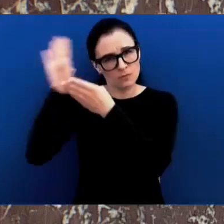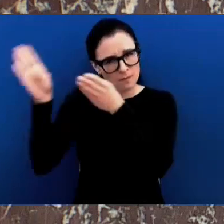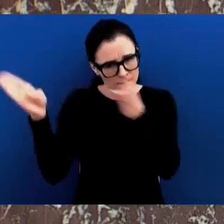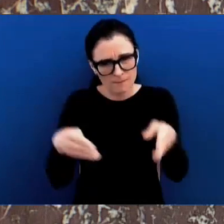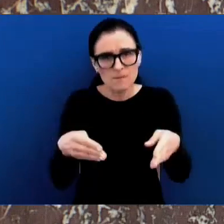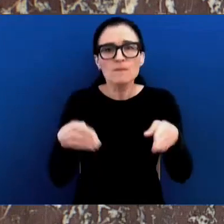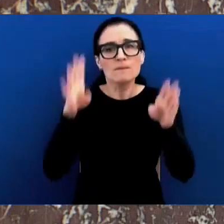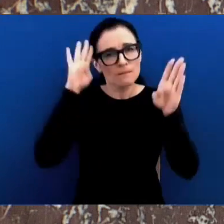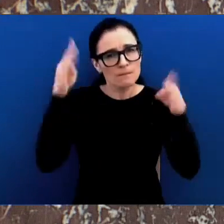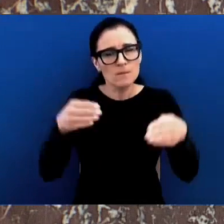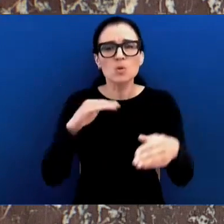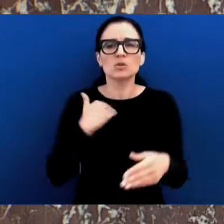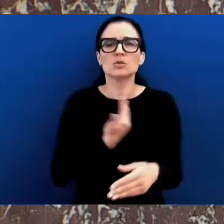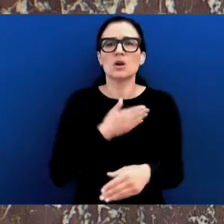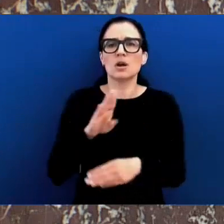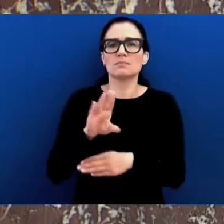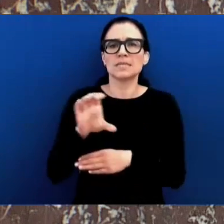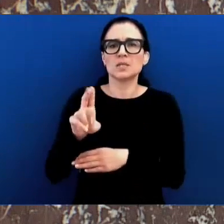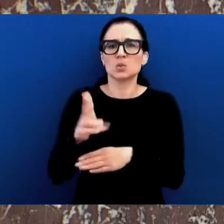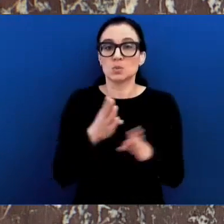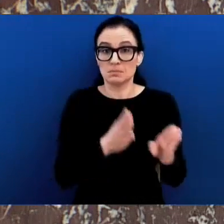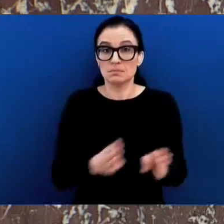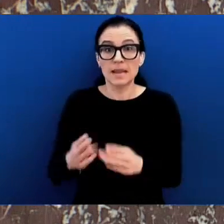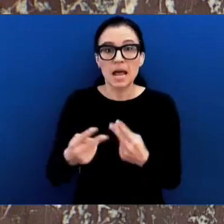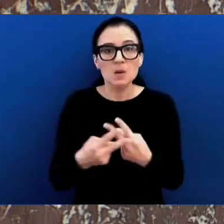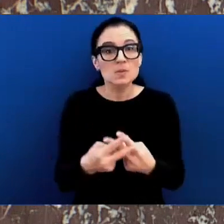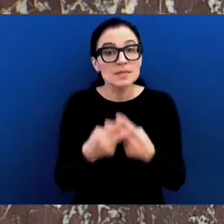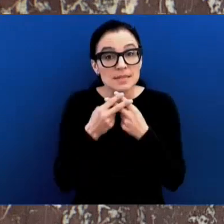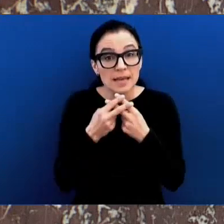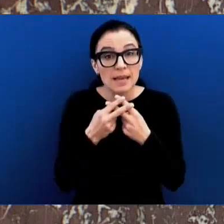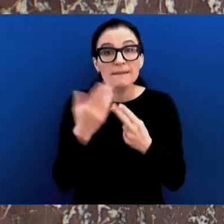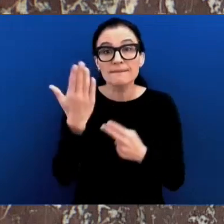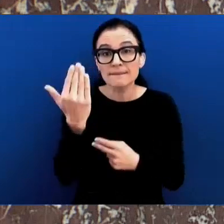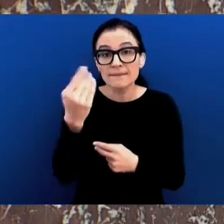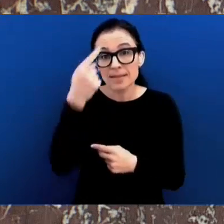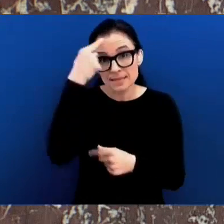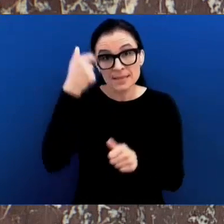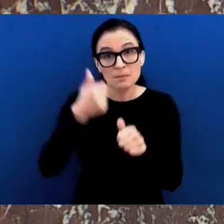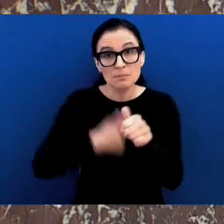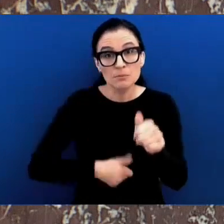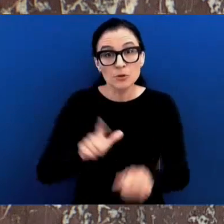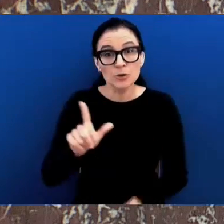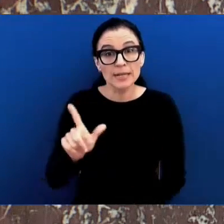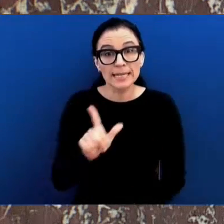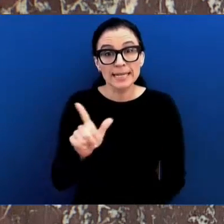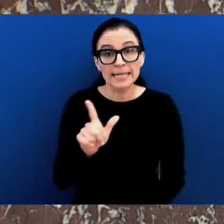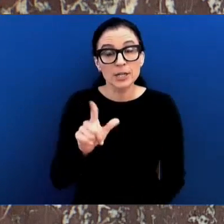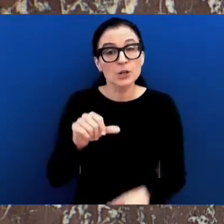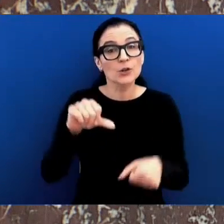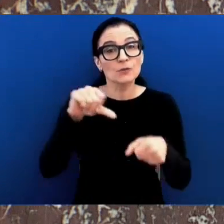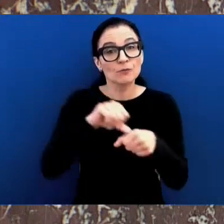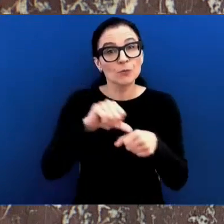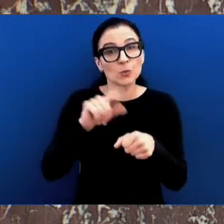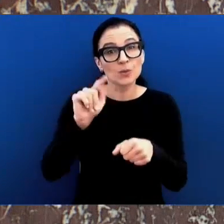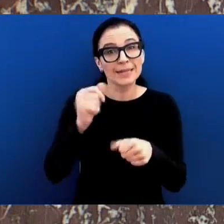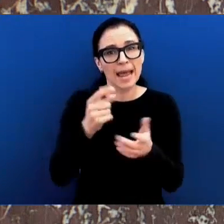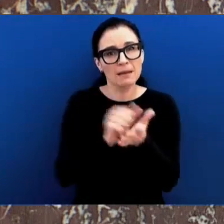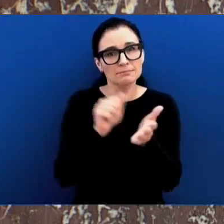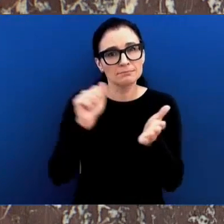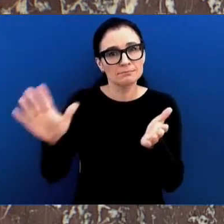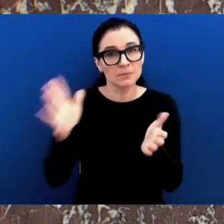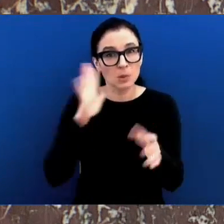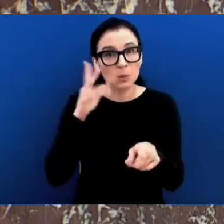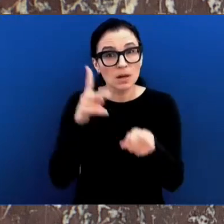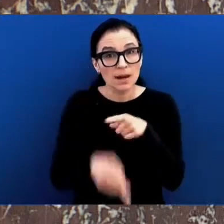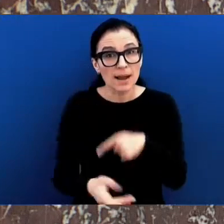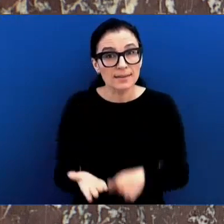the Energy Minister, that's what we would cut, the provincial fuel tax. Full stop. Consulting firms are dining out while